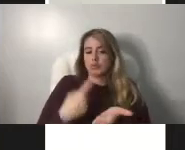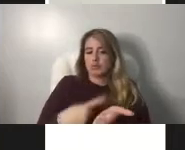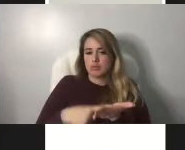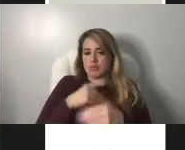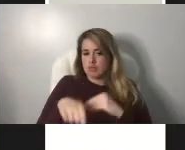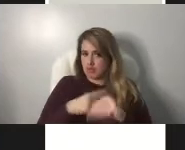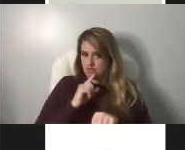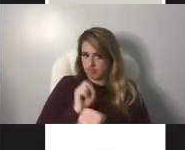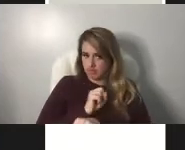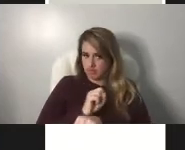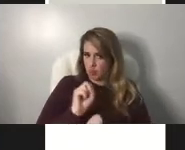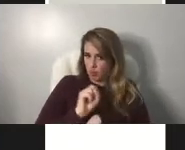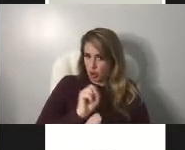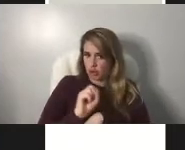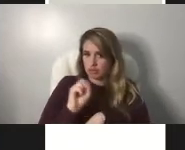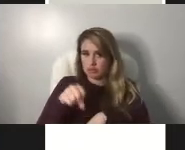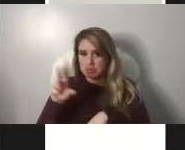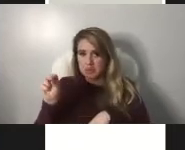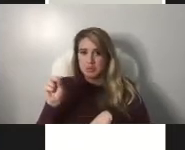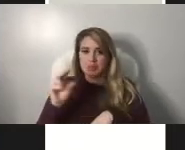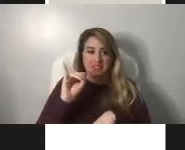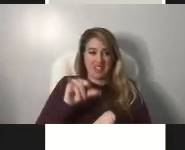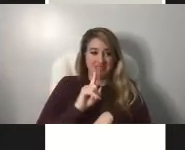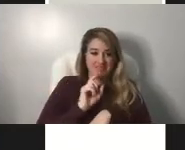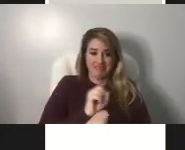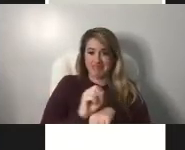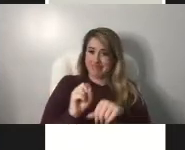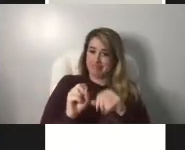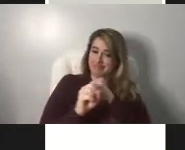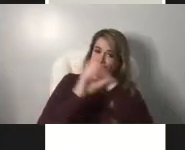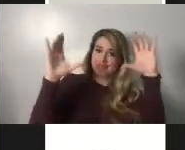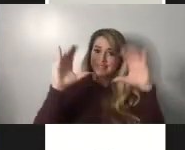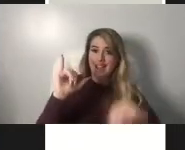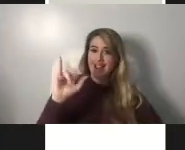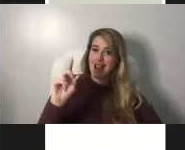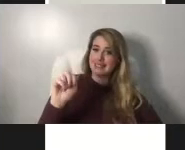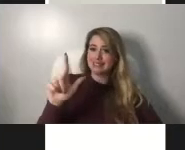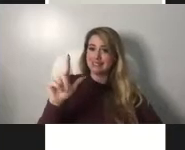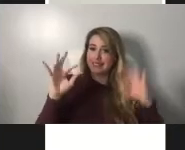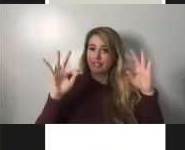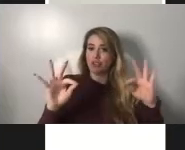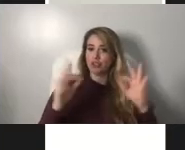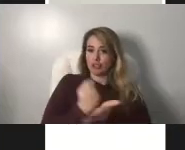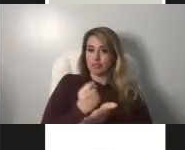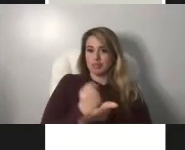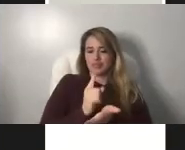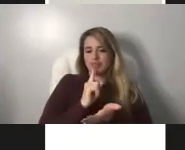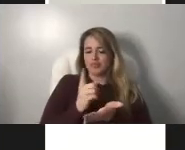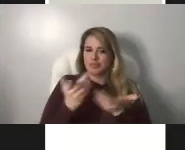they work? And are these really the ideal treatment? Because there's a lot of excitement around these for good